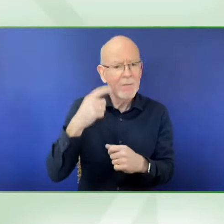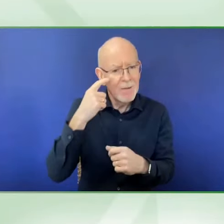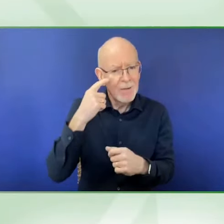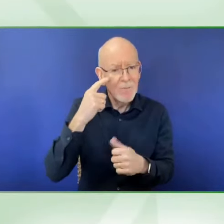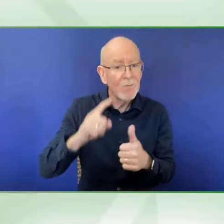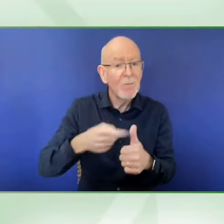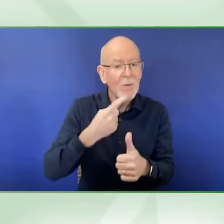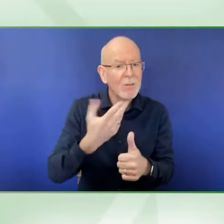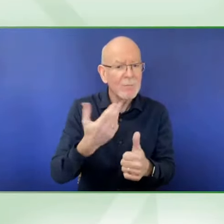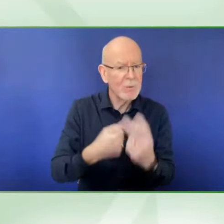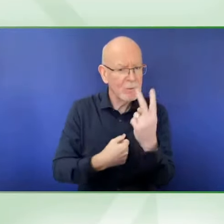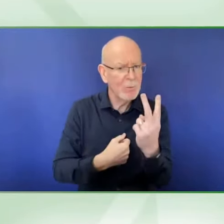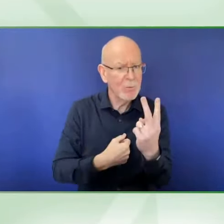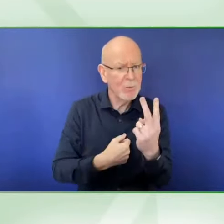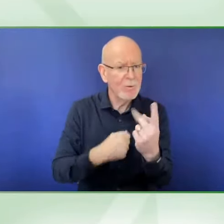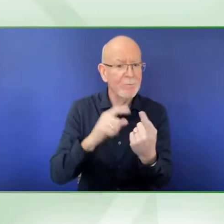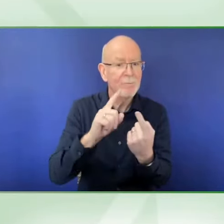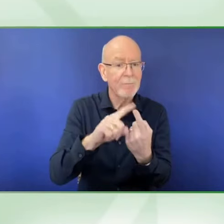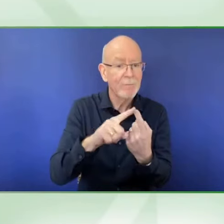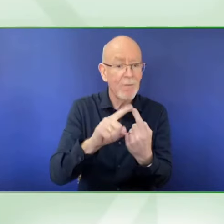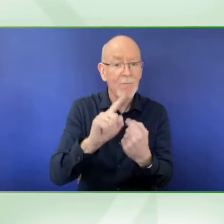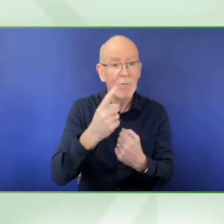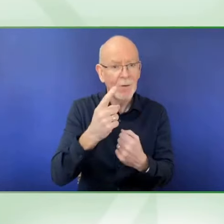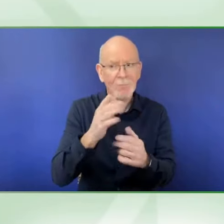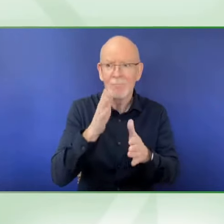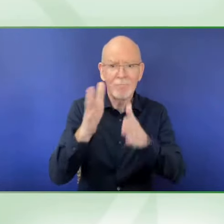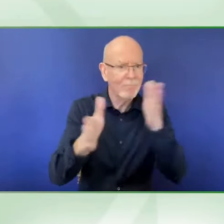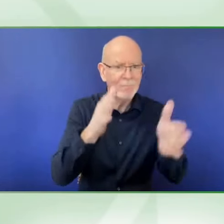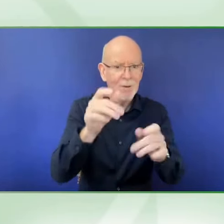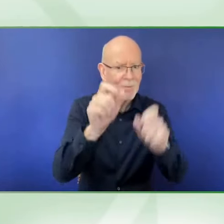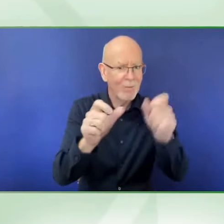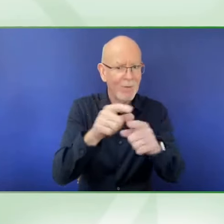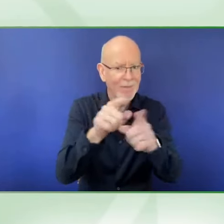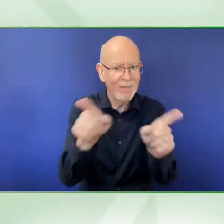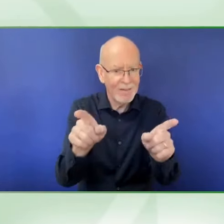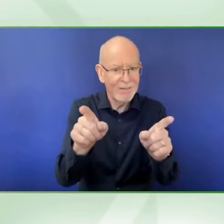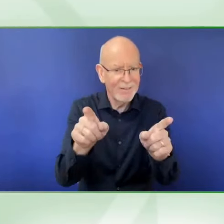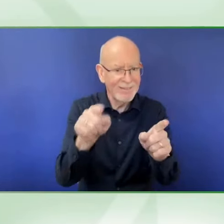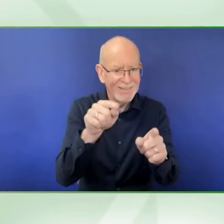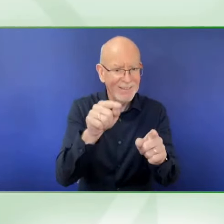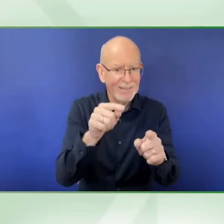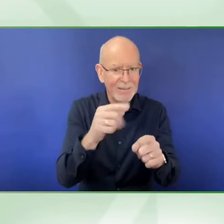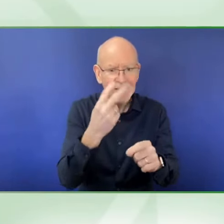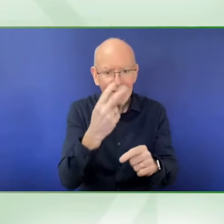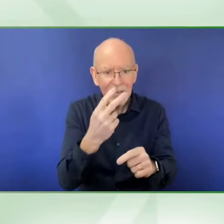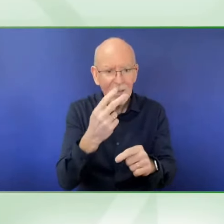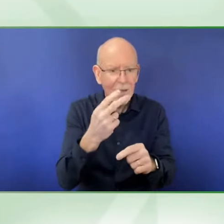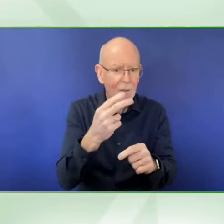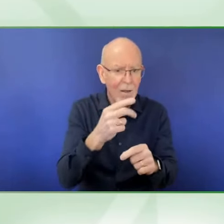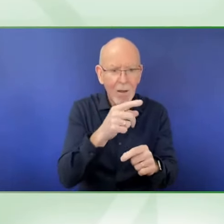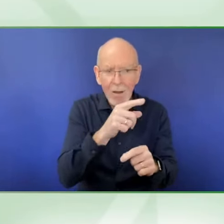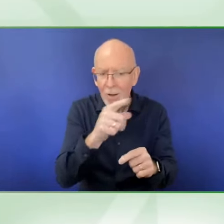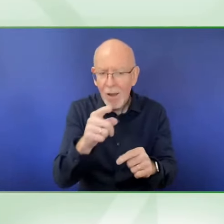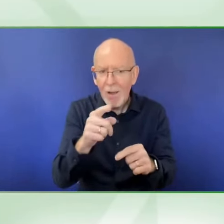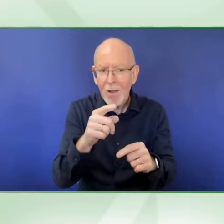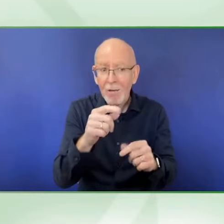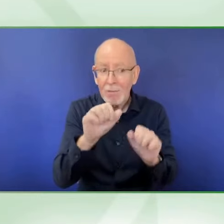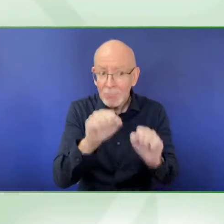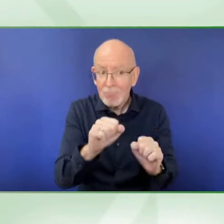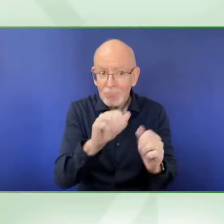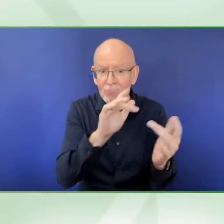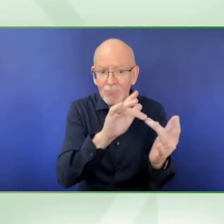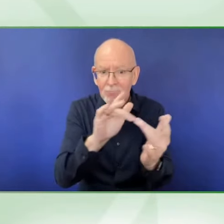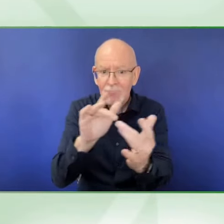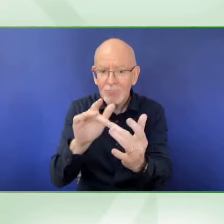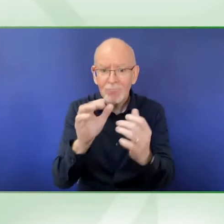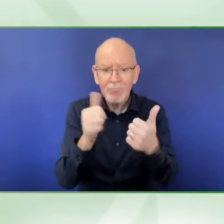only once. That is not the way to reach people. You have to do a continuous work. And the second is to realize that you cannot do